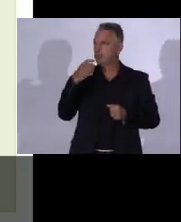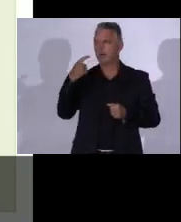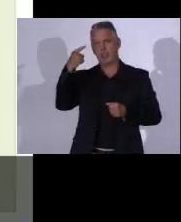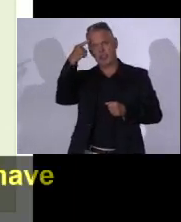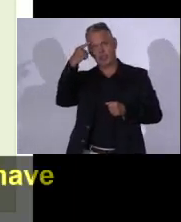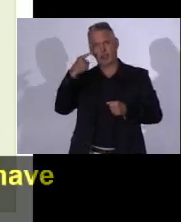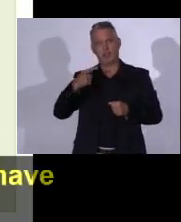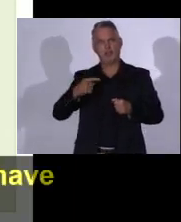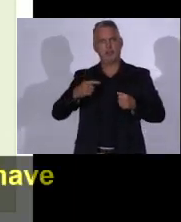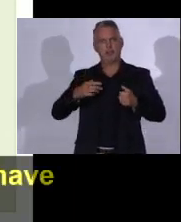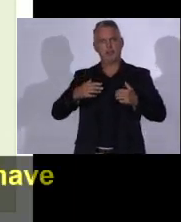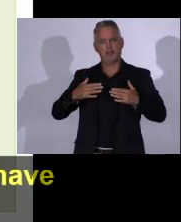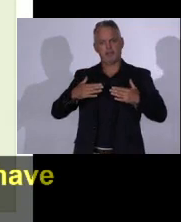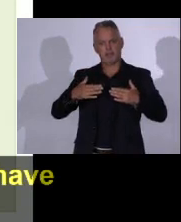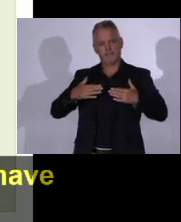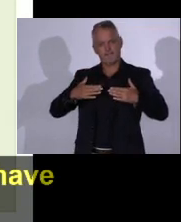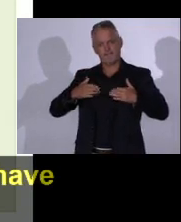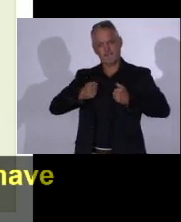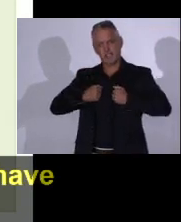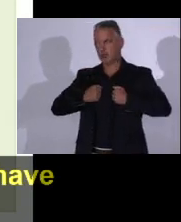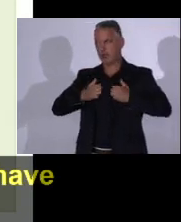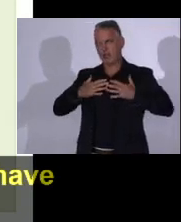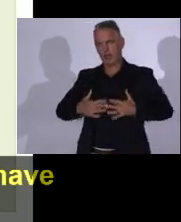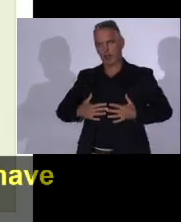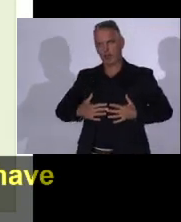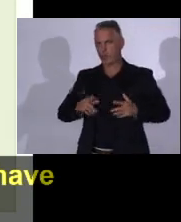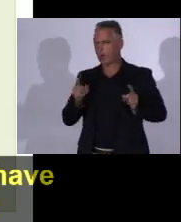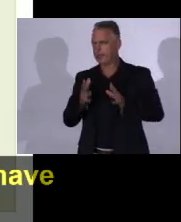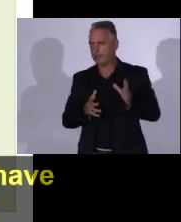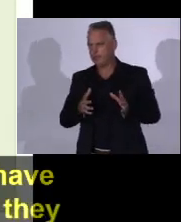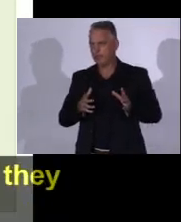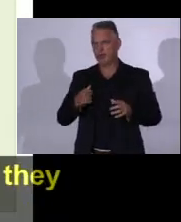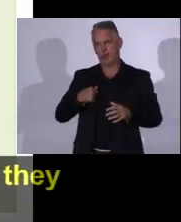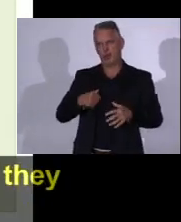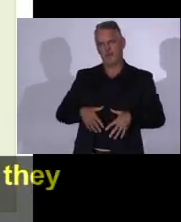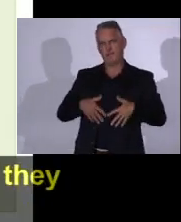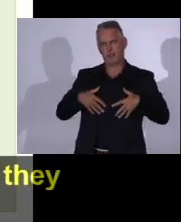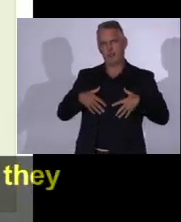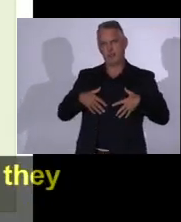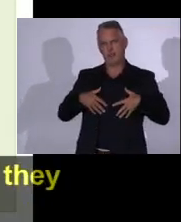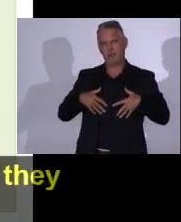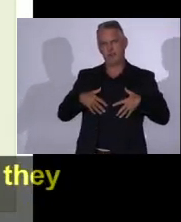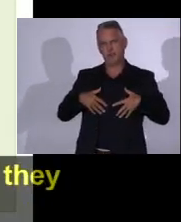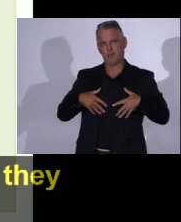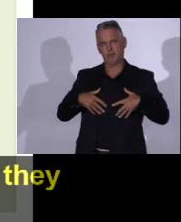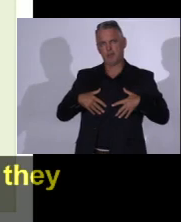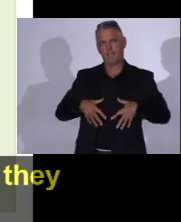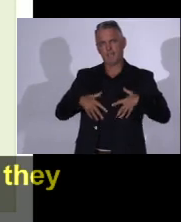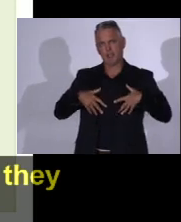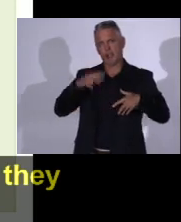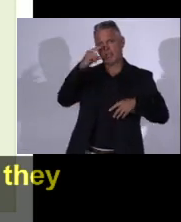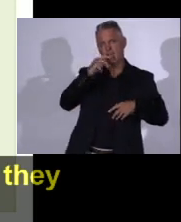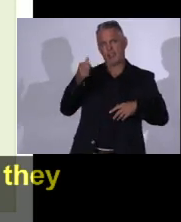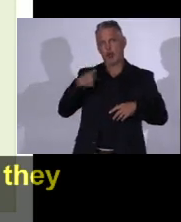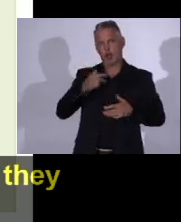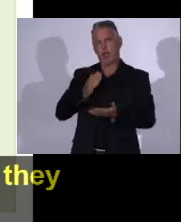being about 15 years younger than they actually are. So I'm whatever age I am, and I feel like I'm 15 years younger than that. But in